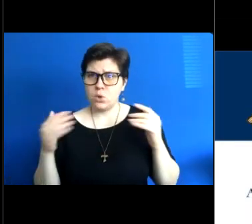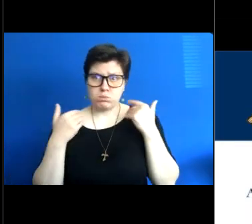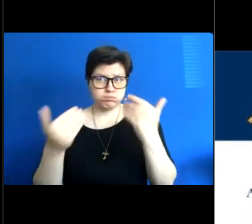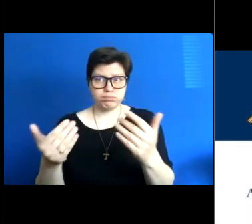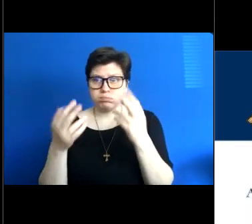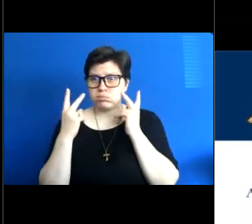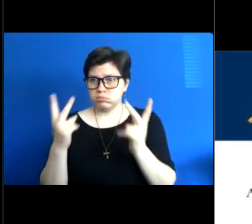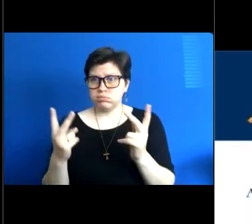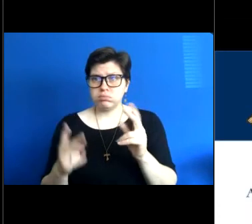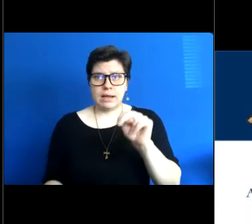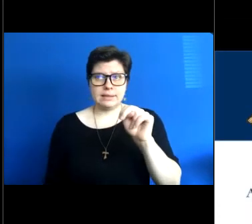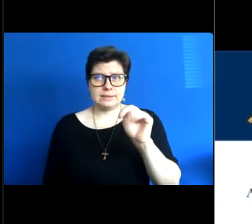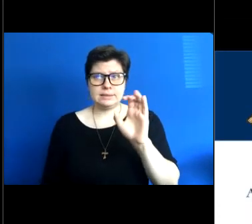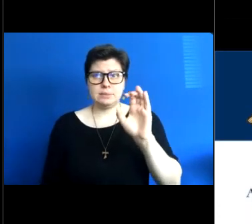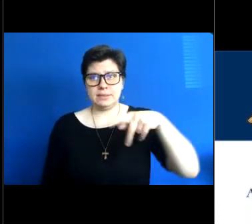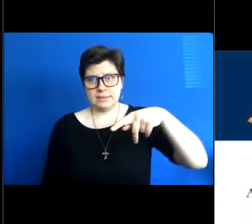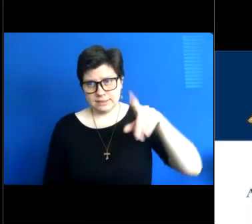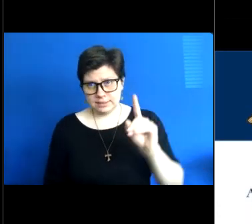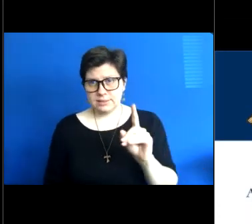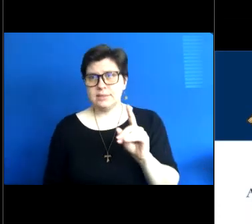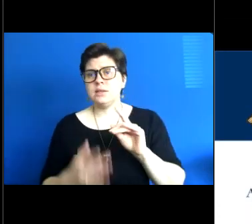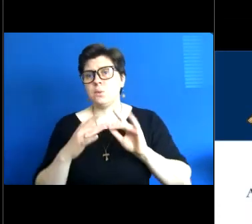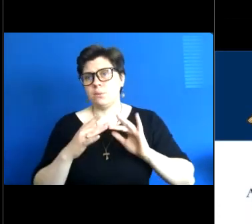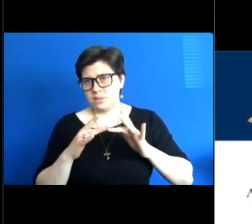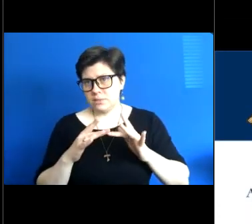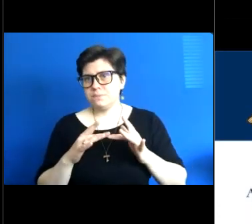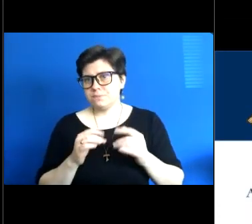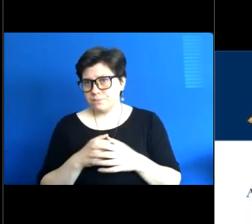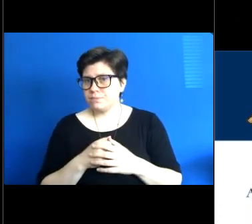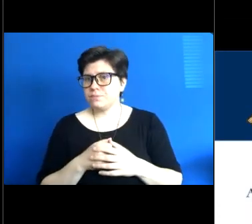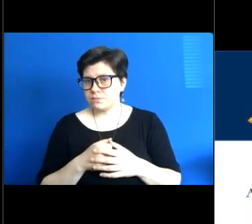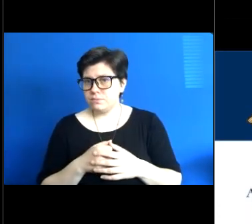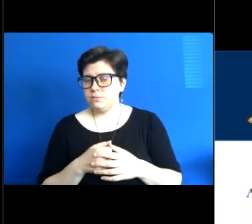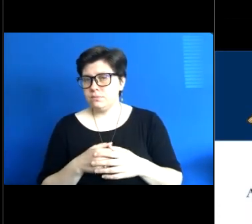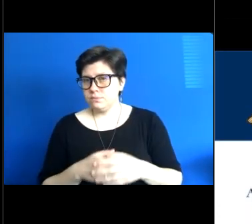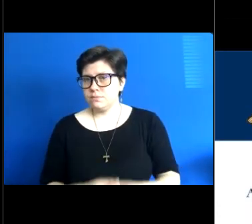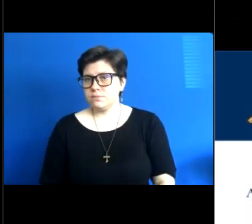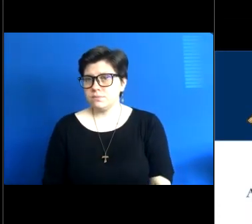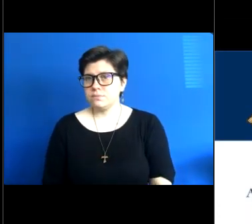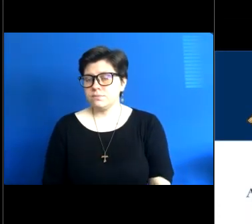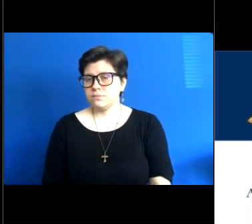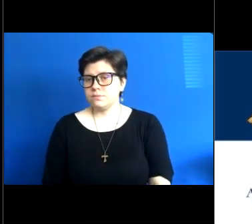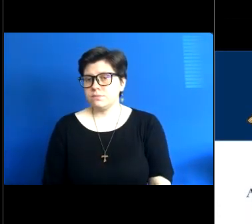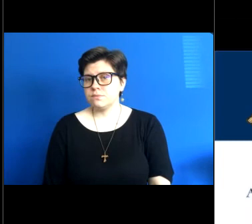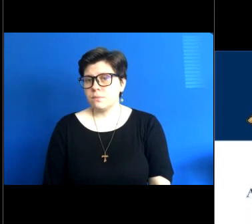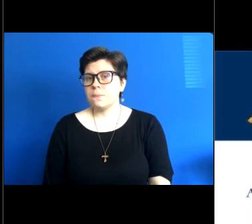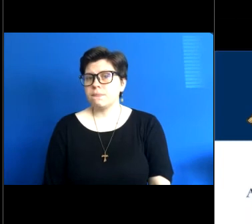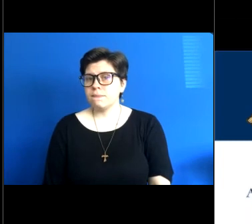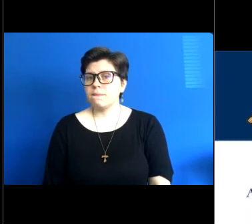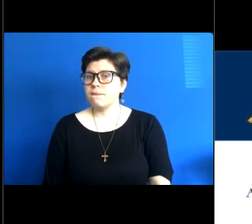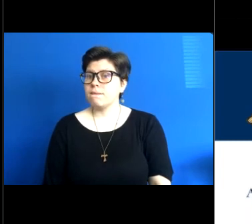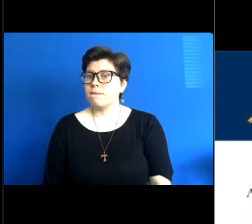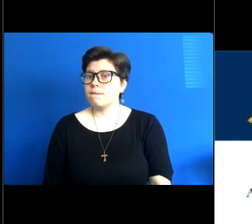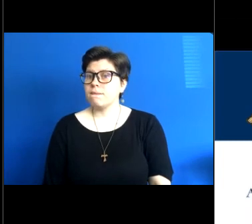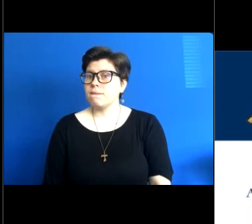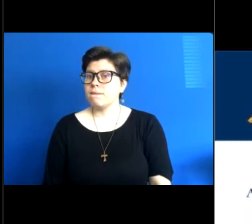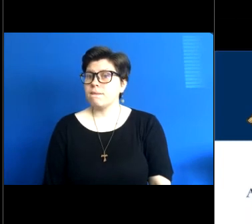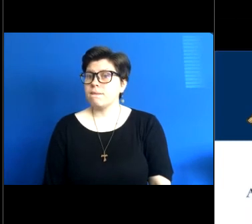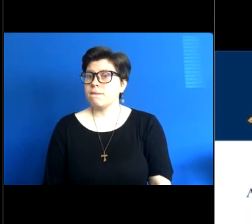sure to visit the NCPD website for that information. And this really is a resource for